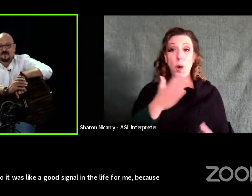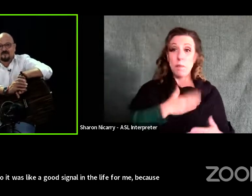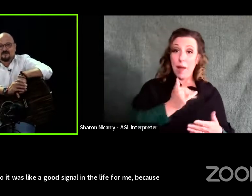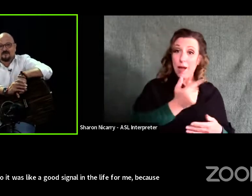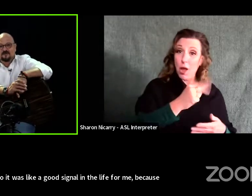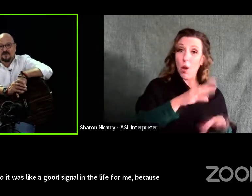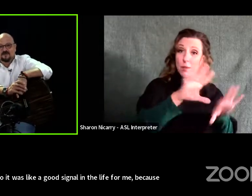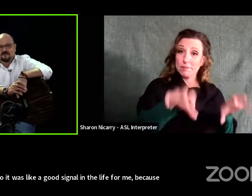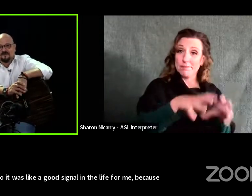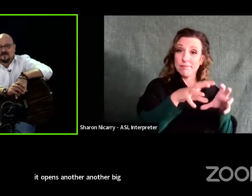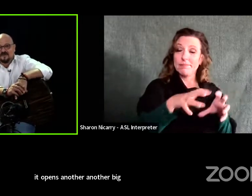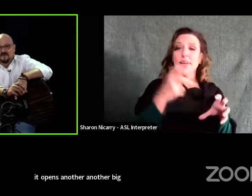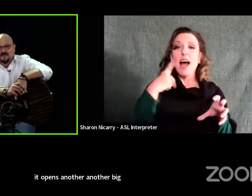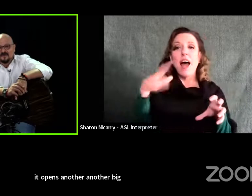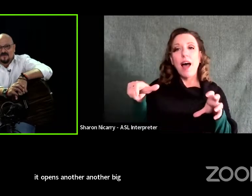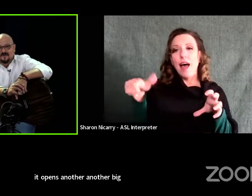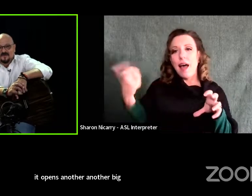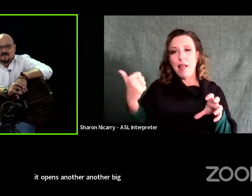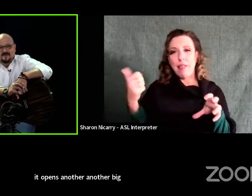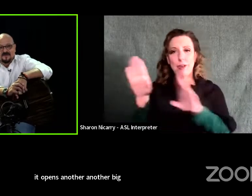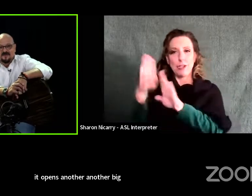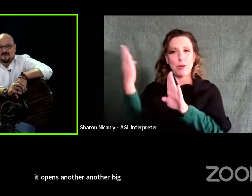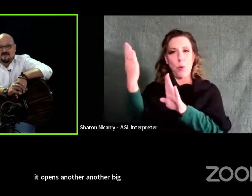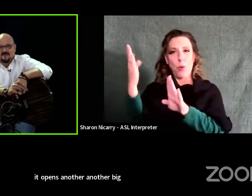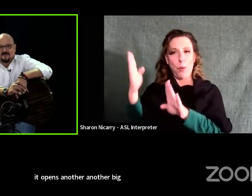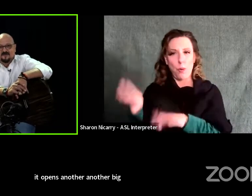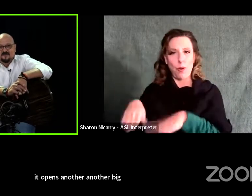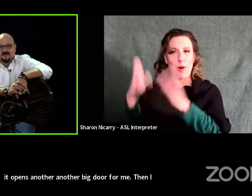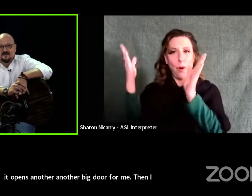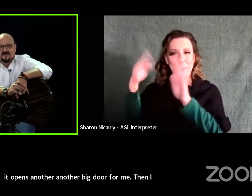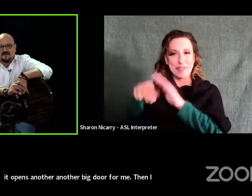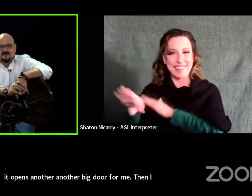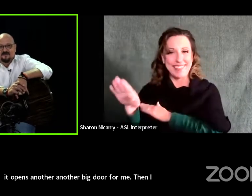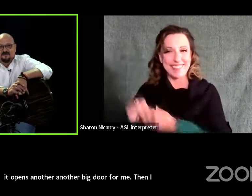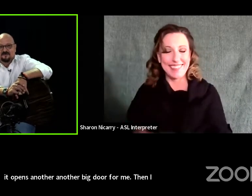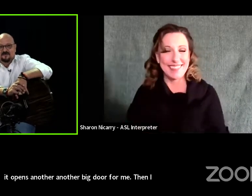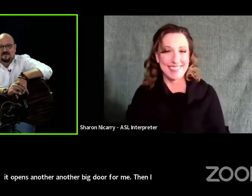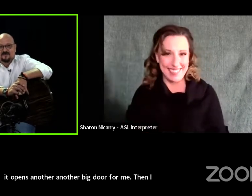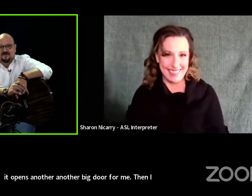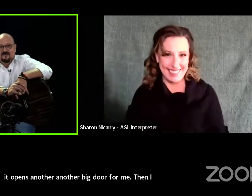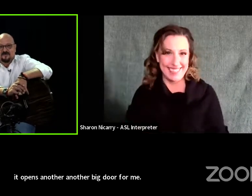another big door for me. And then I started to do it